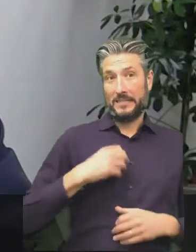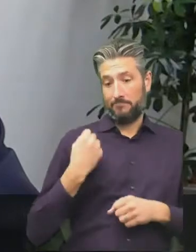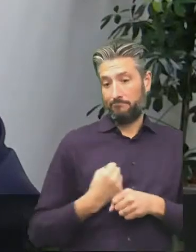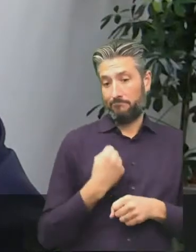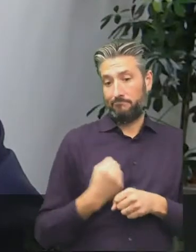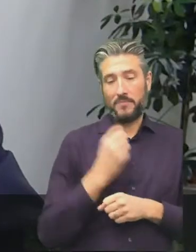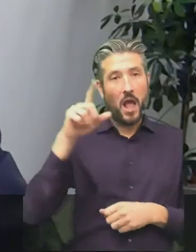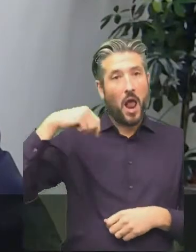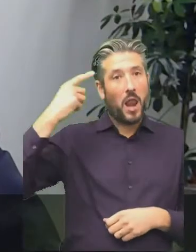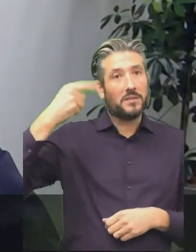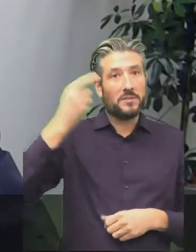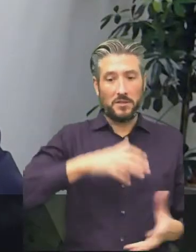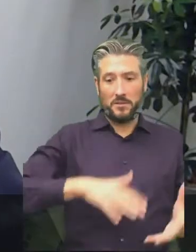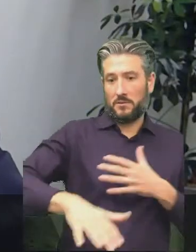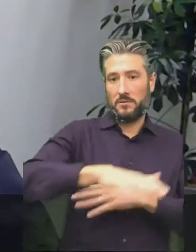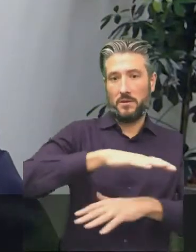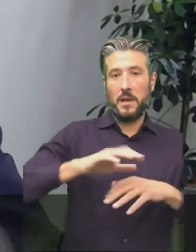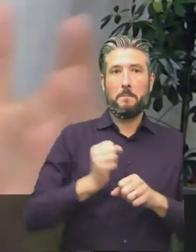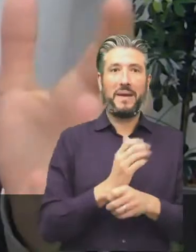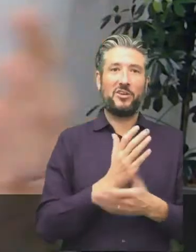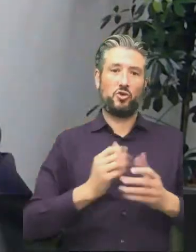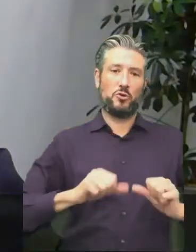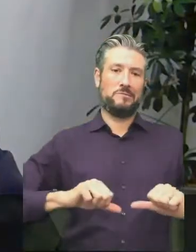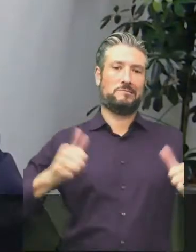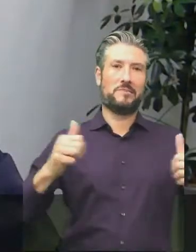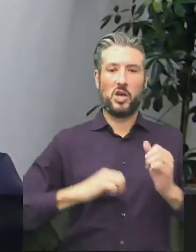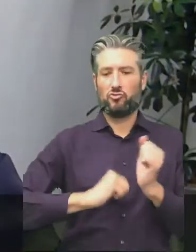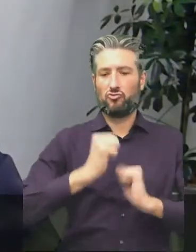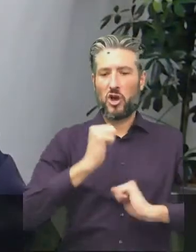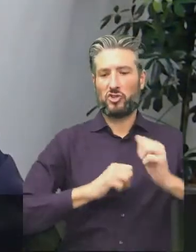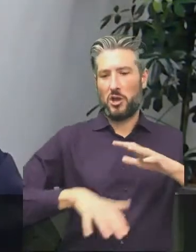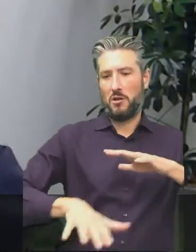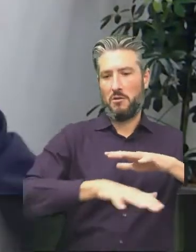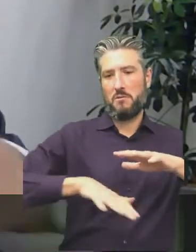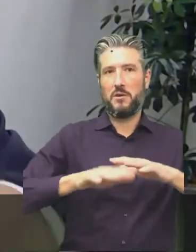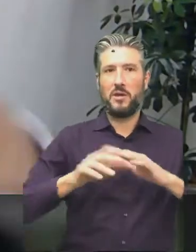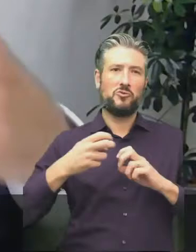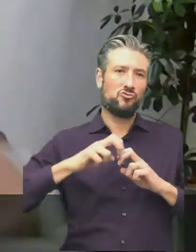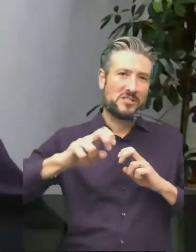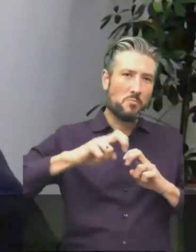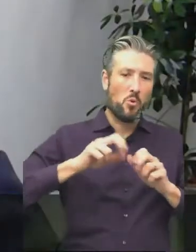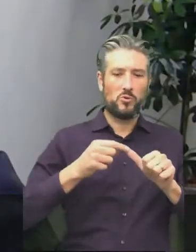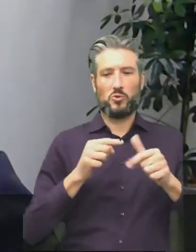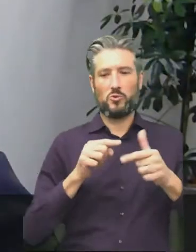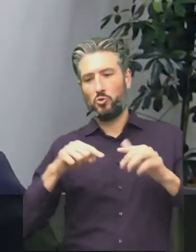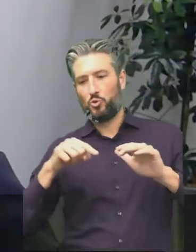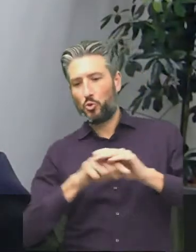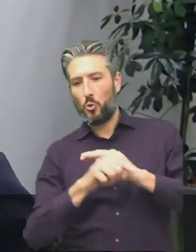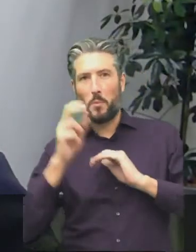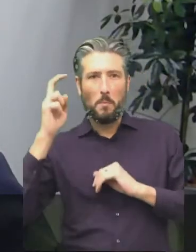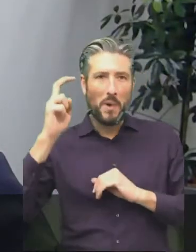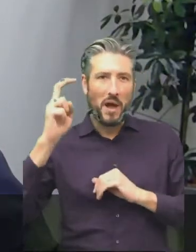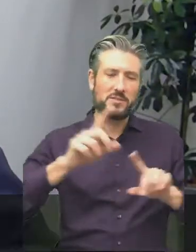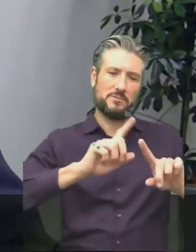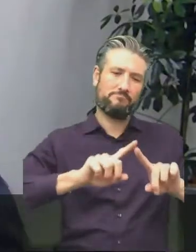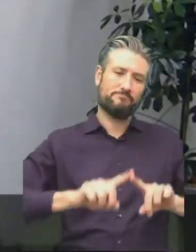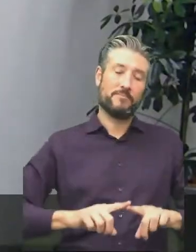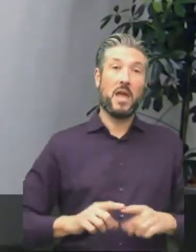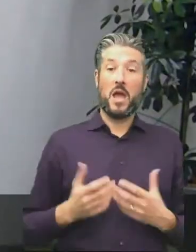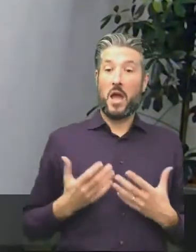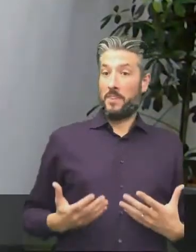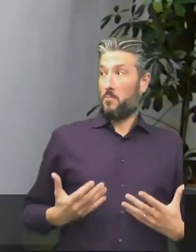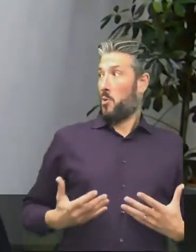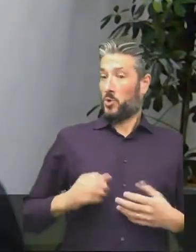investing in infrastructure. I'll give you just 3 examples of some of that investment that's continuing, even during this pandemic, and even with